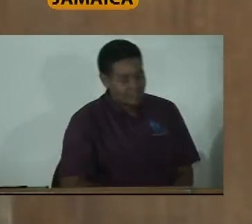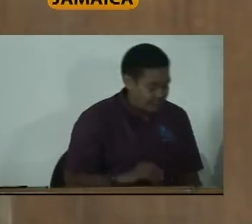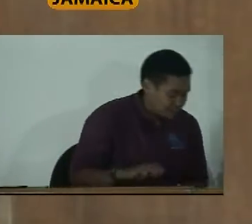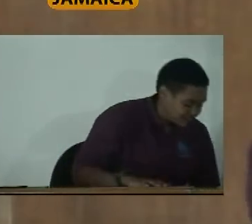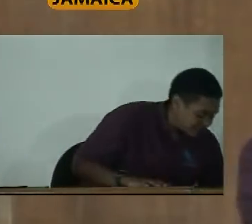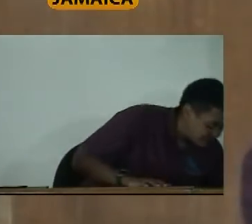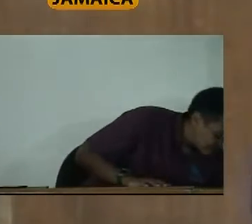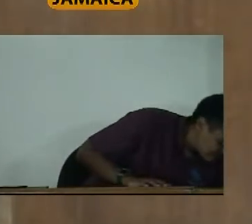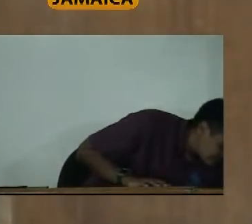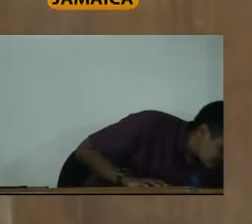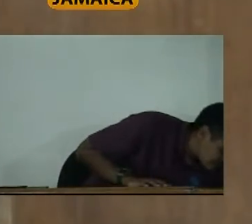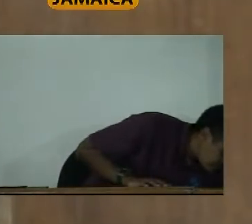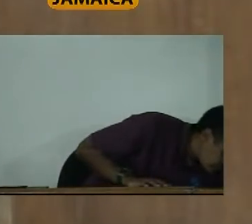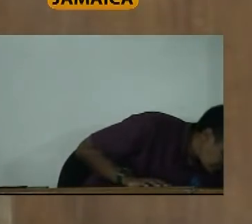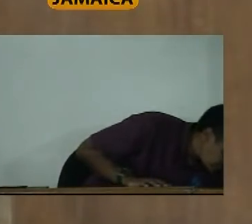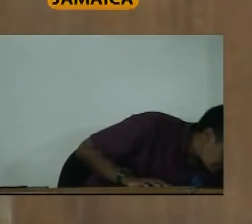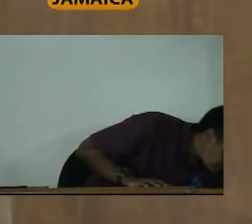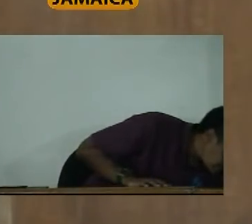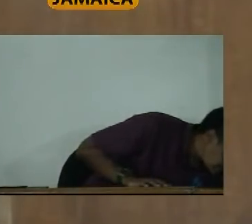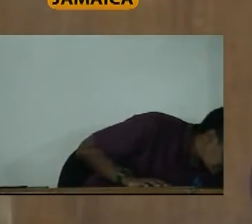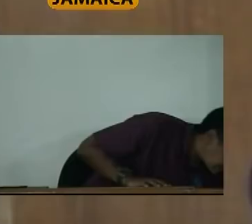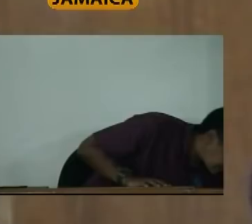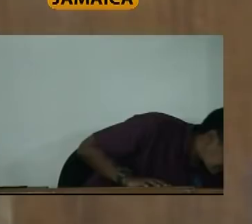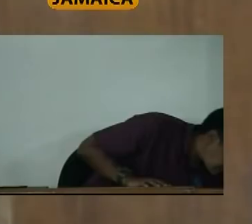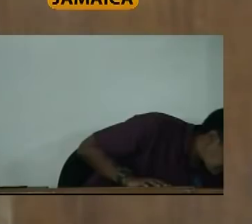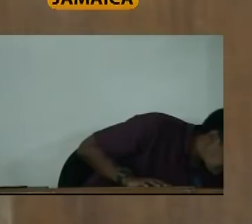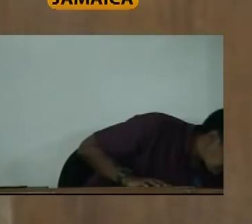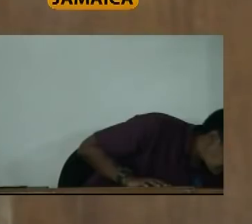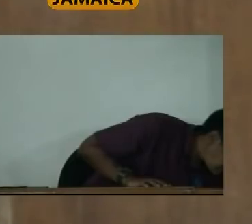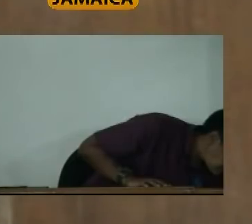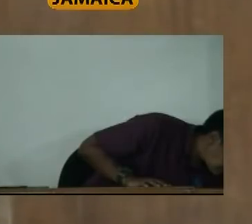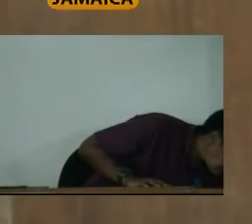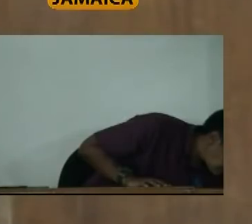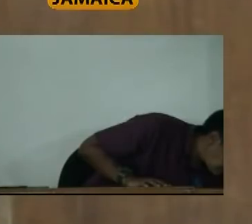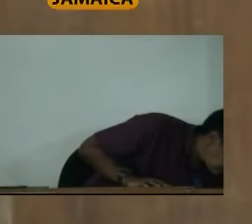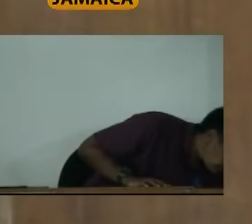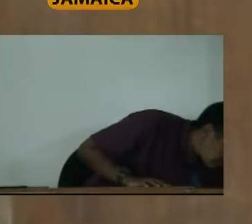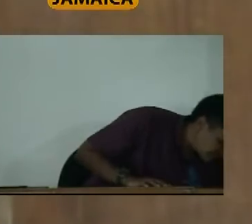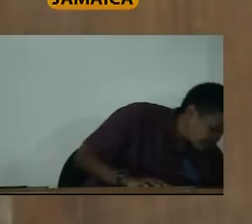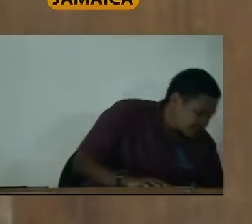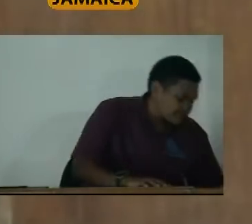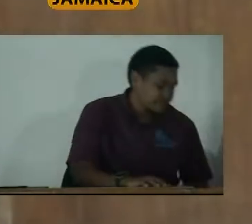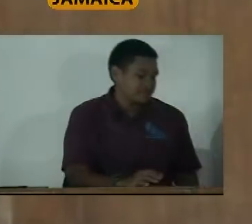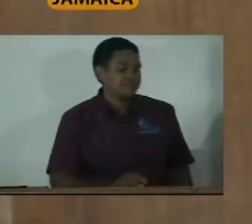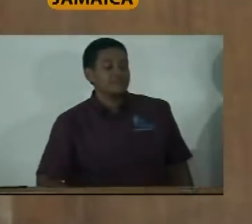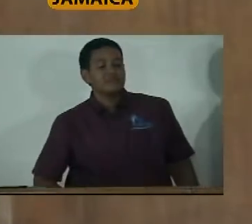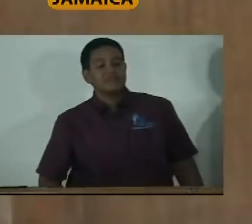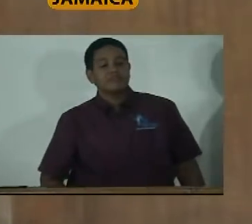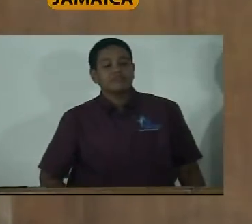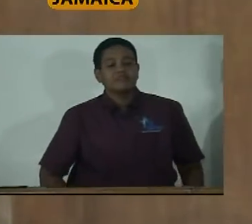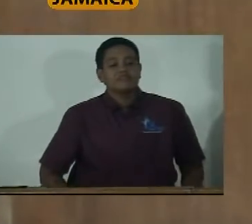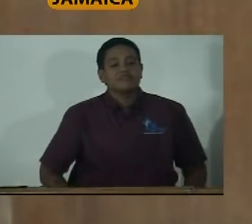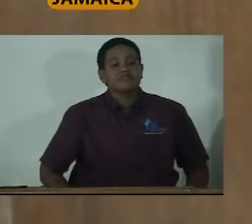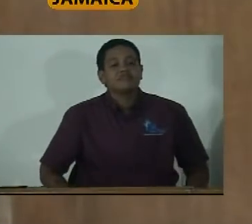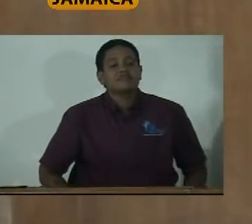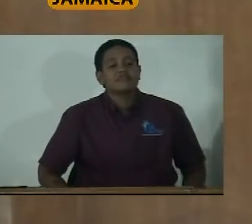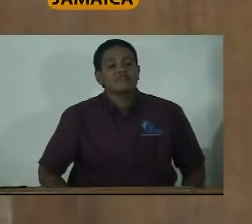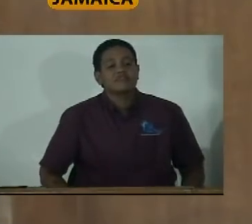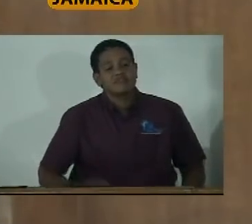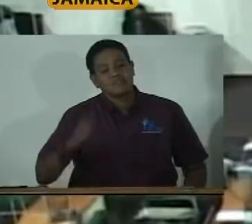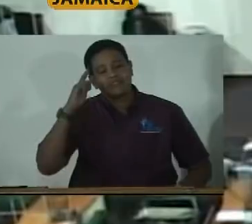Or possibly. But what is happening? I think an organization like this, and again, Mr. President, I have to big up